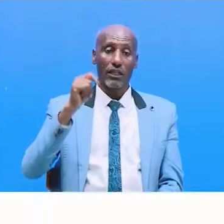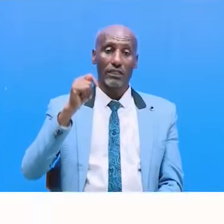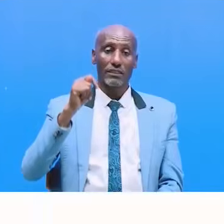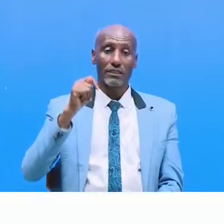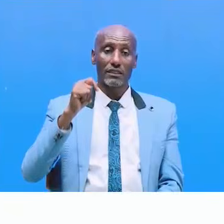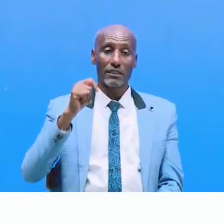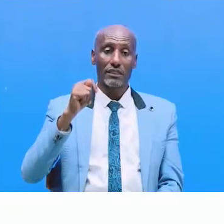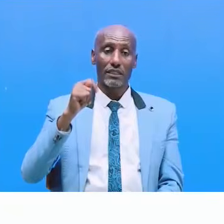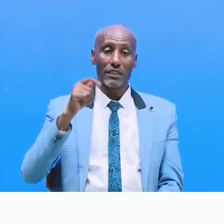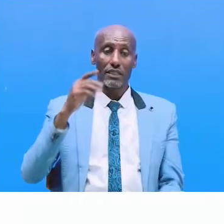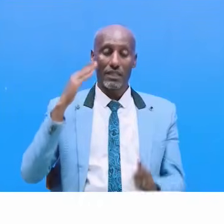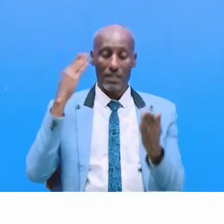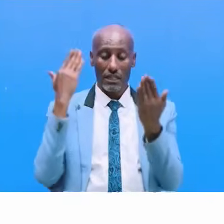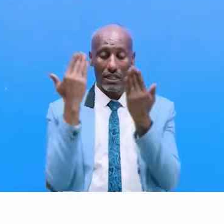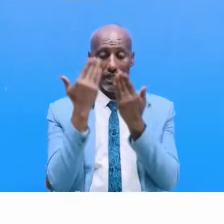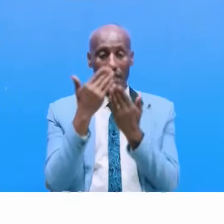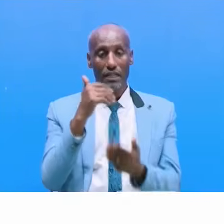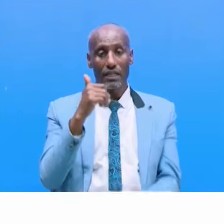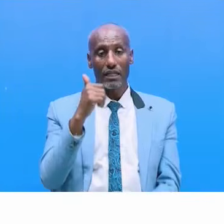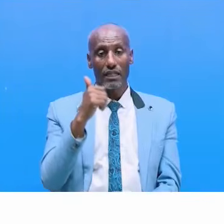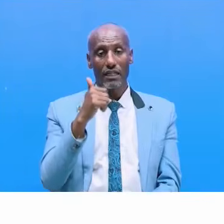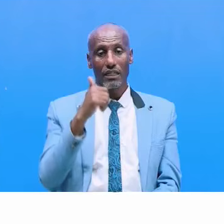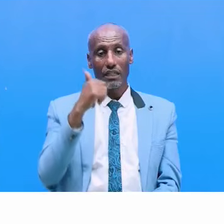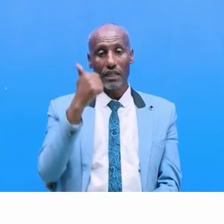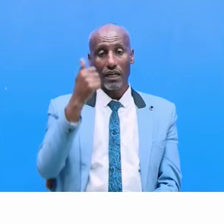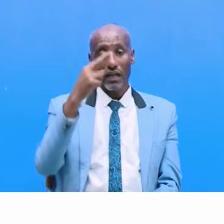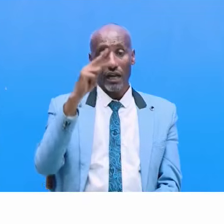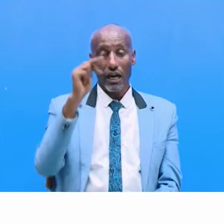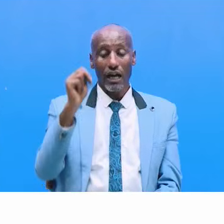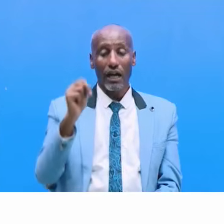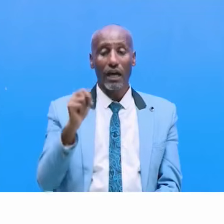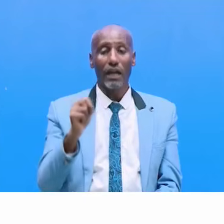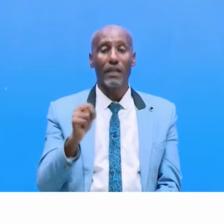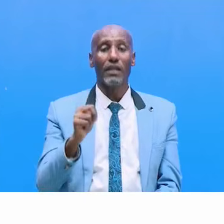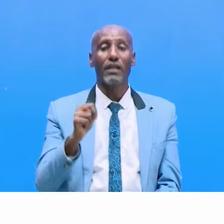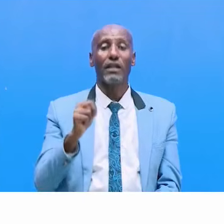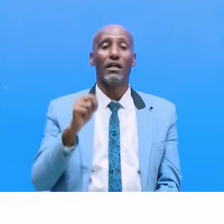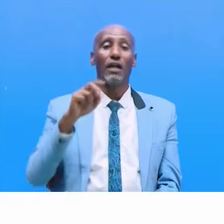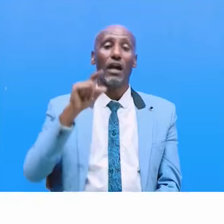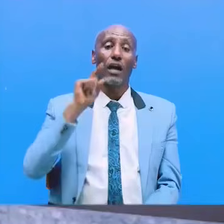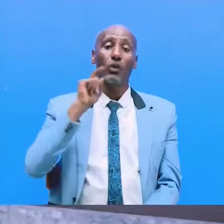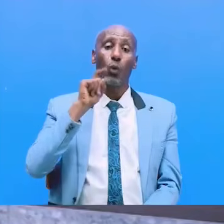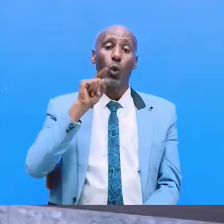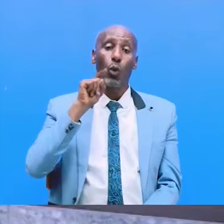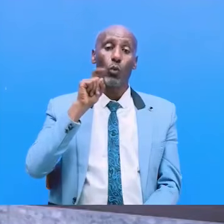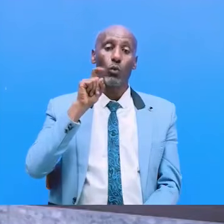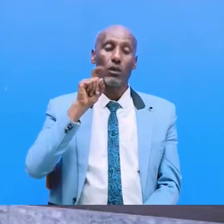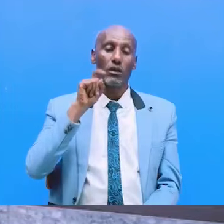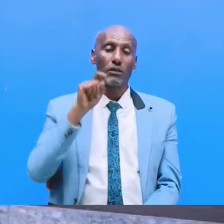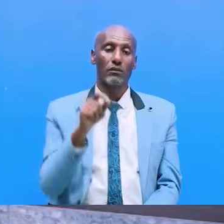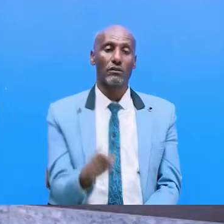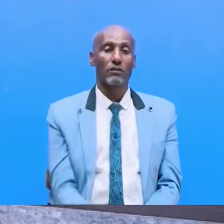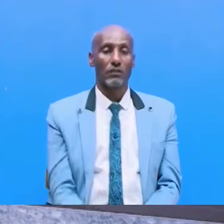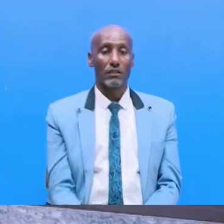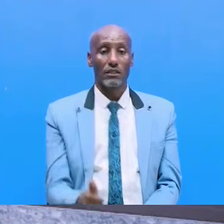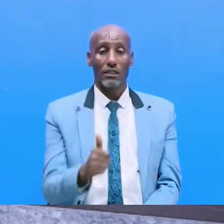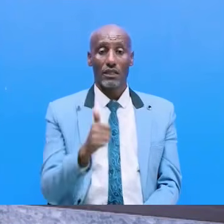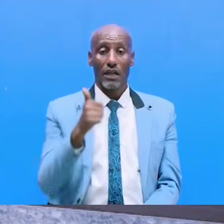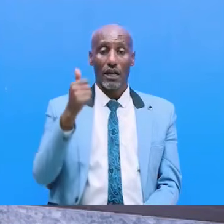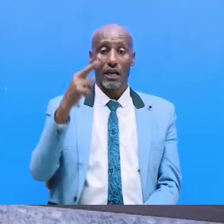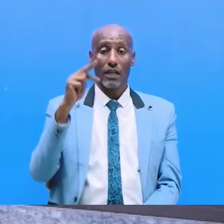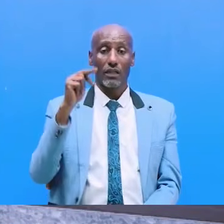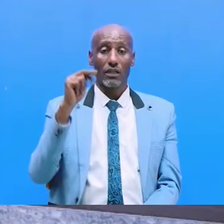with O, which is started with also vowel letters. So like I'm going to use what? An. I saw an owl at